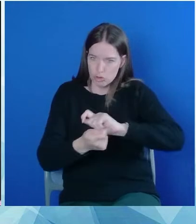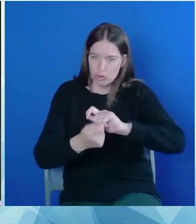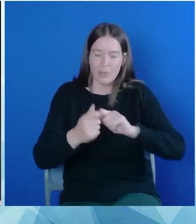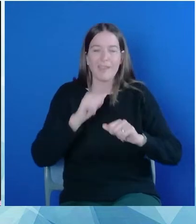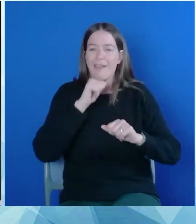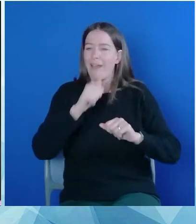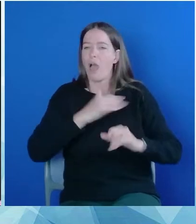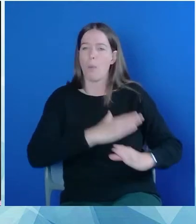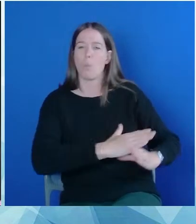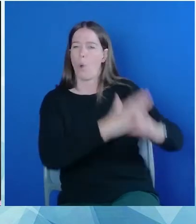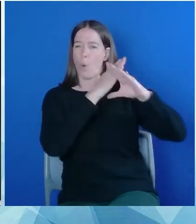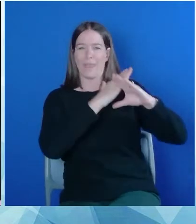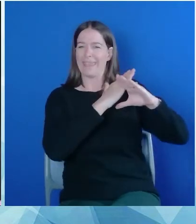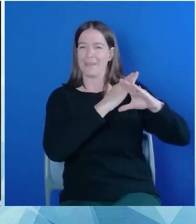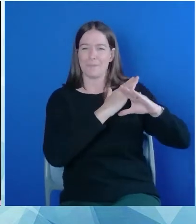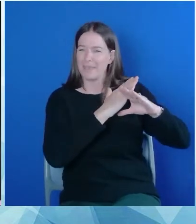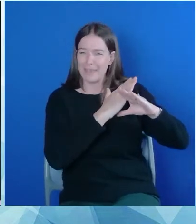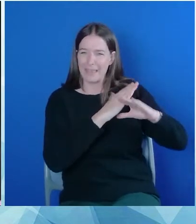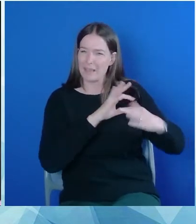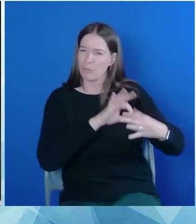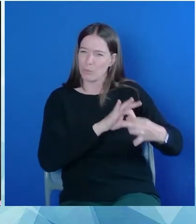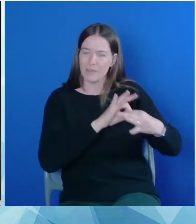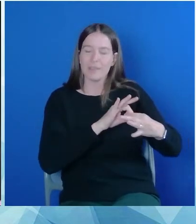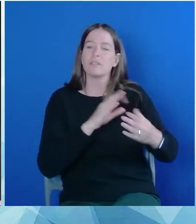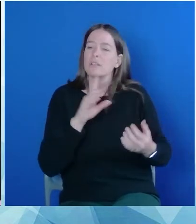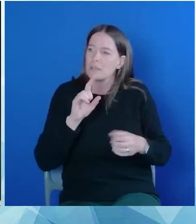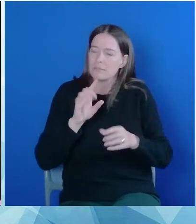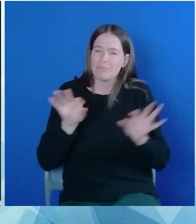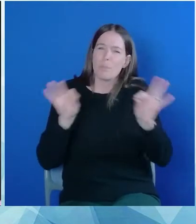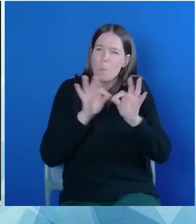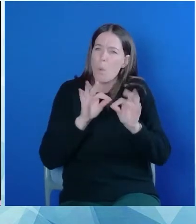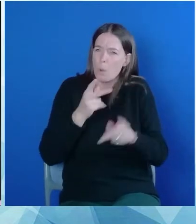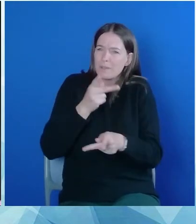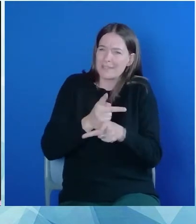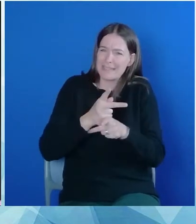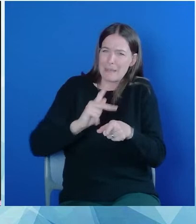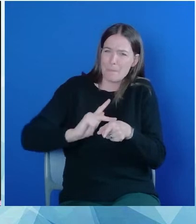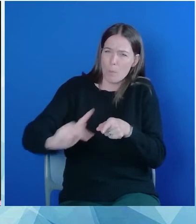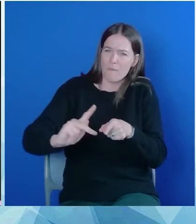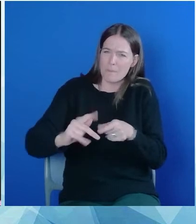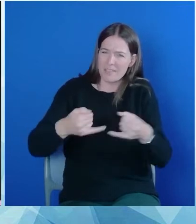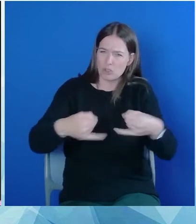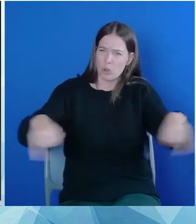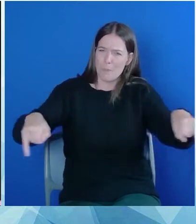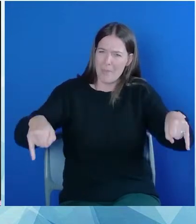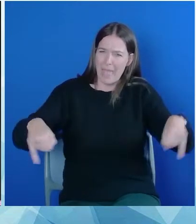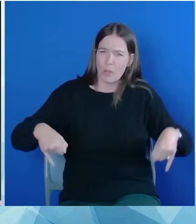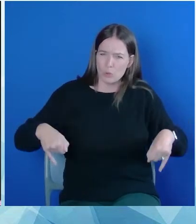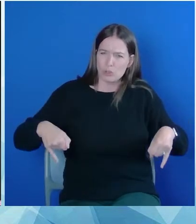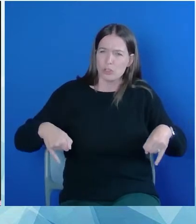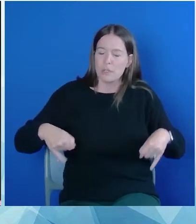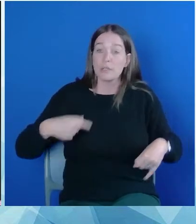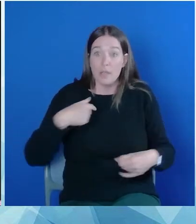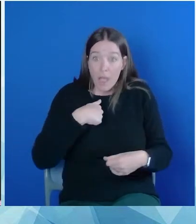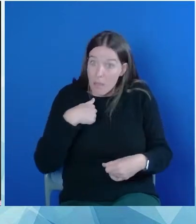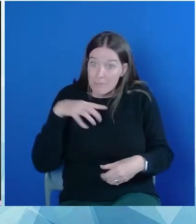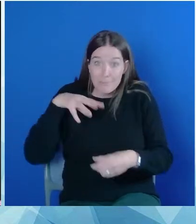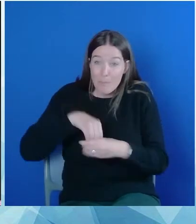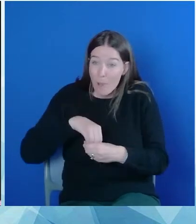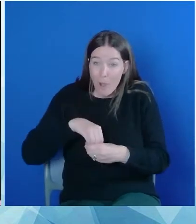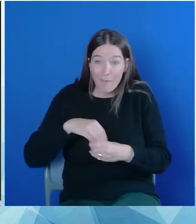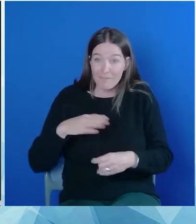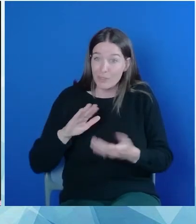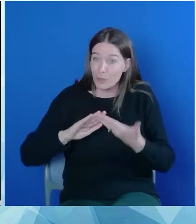that we maintain professional boundaries. I'm a member of the community, But it's not that I can't